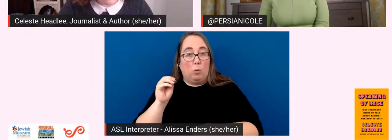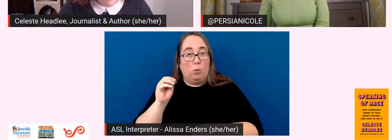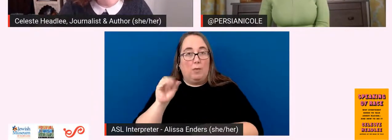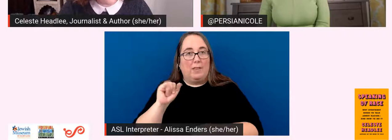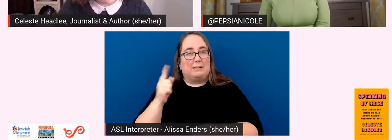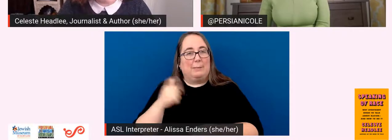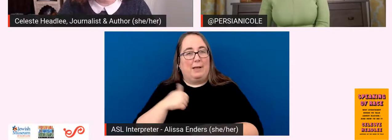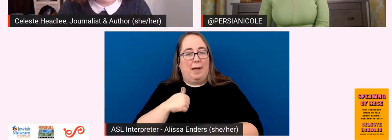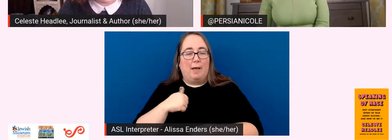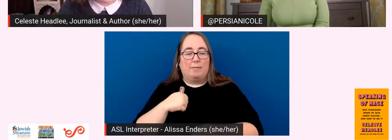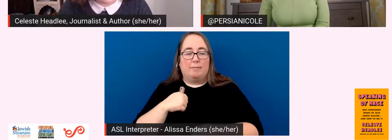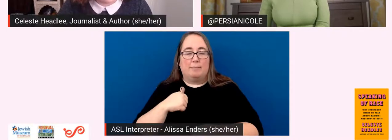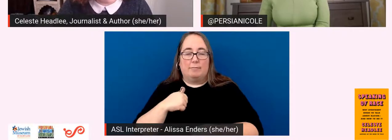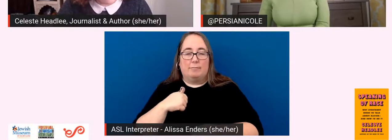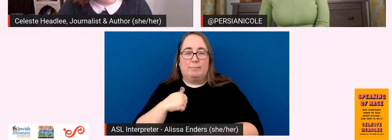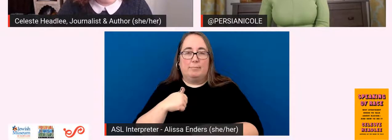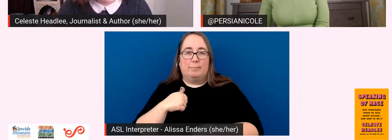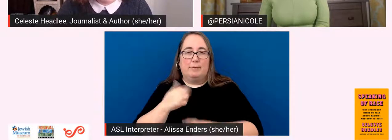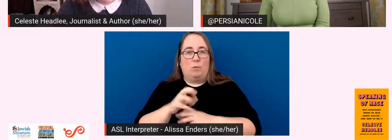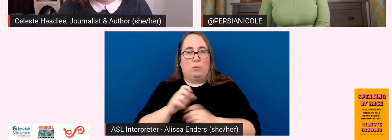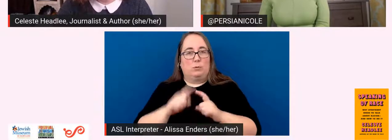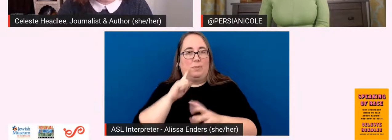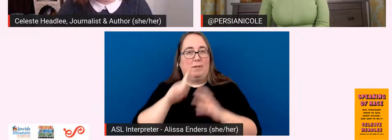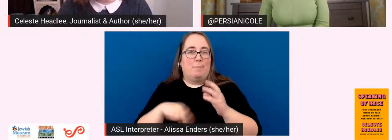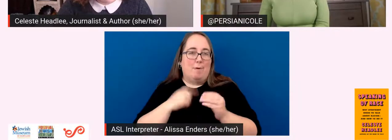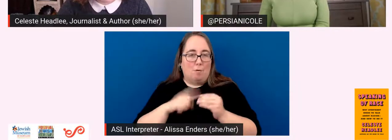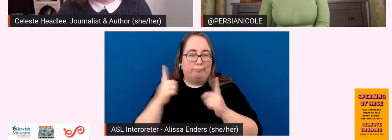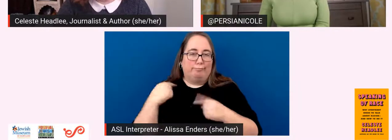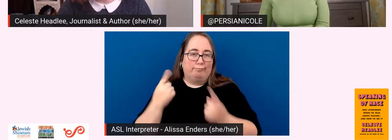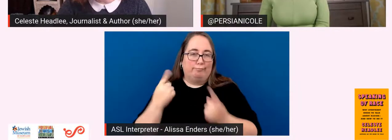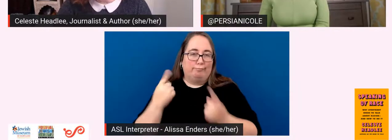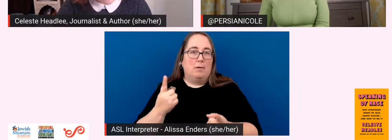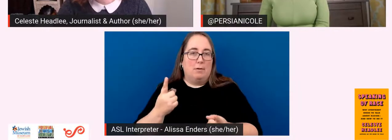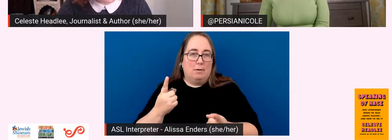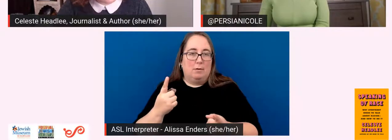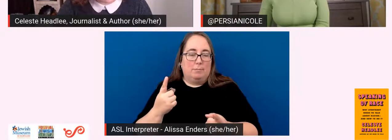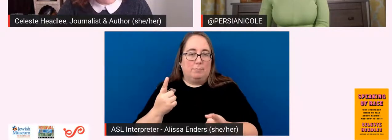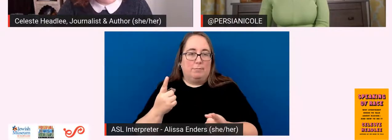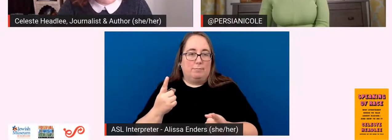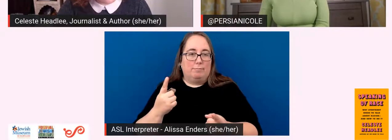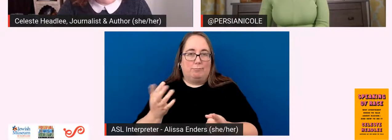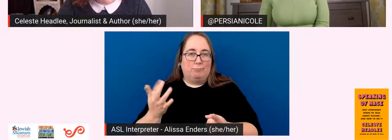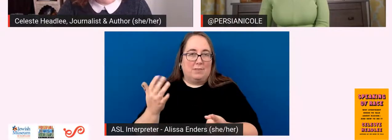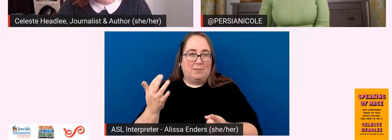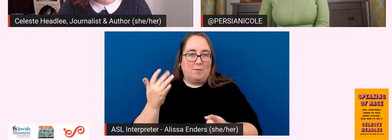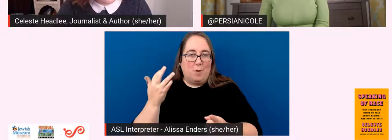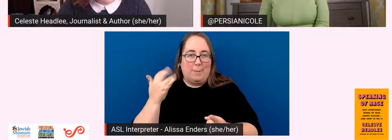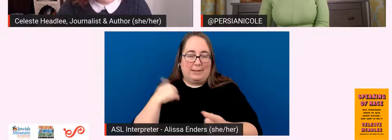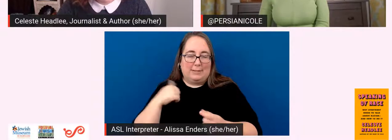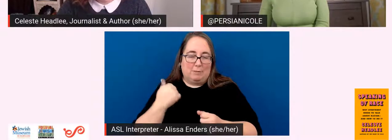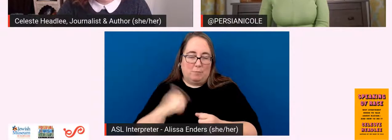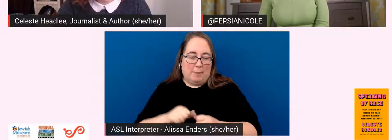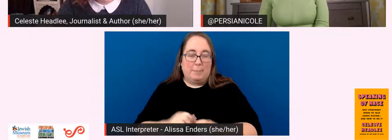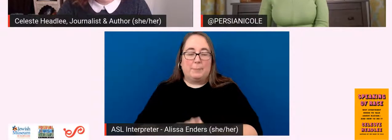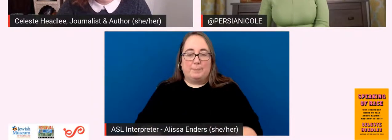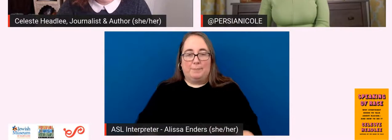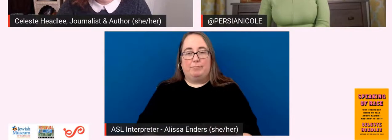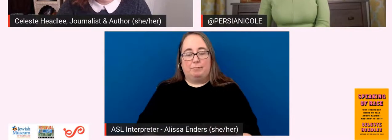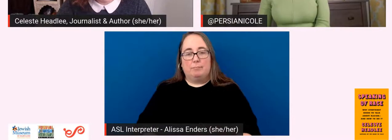something I've been forced to think about for as far back as I can possibly remember.